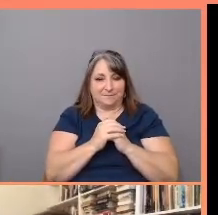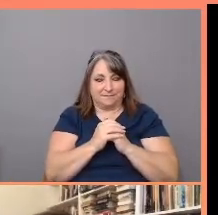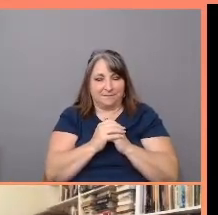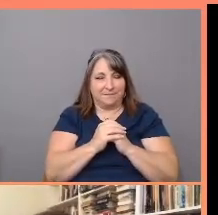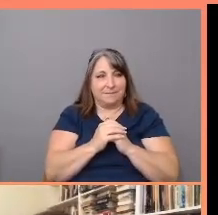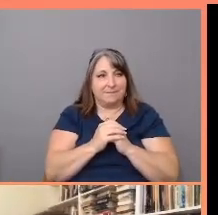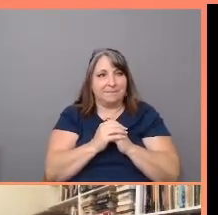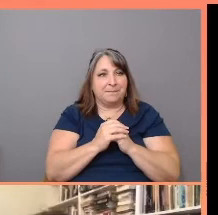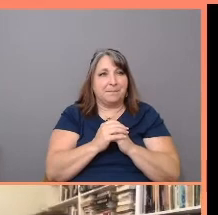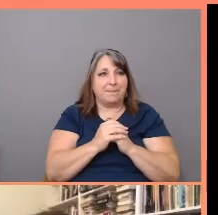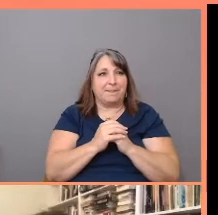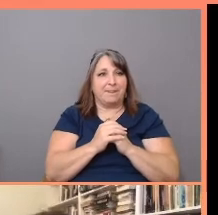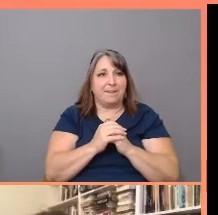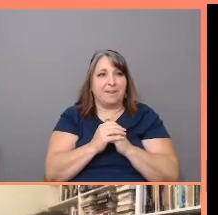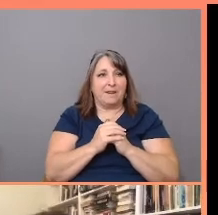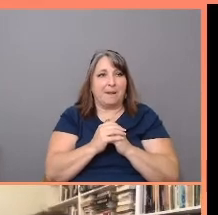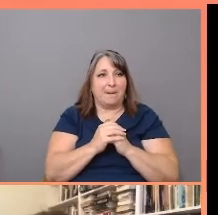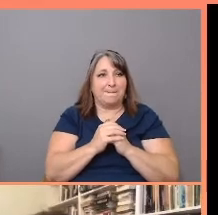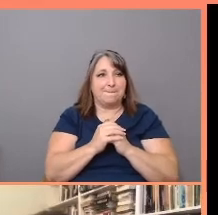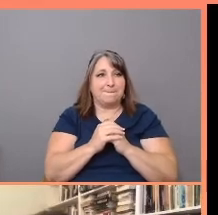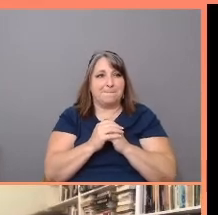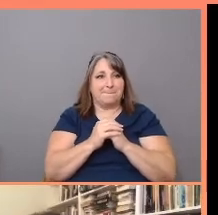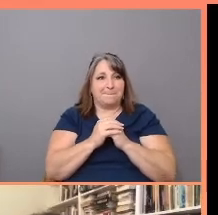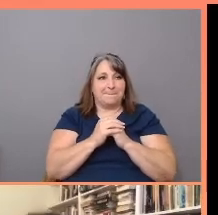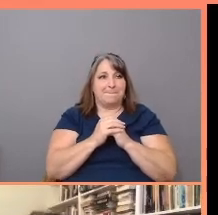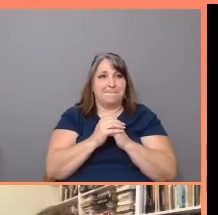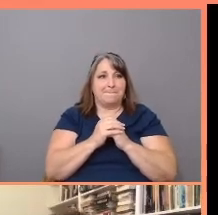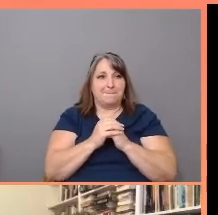I guess in,